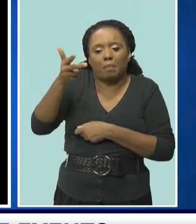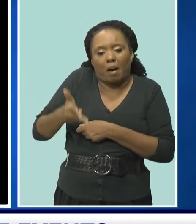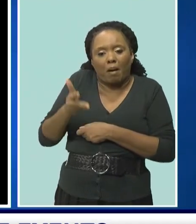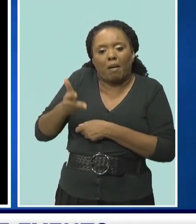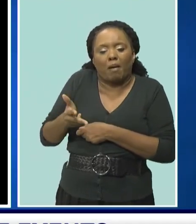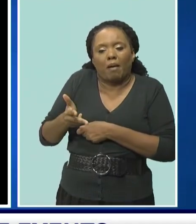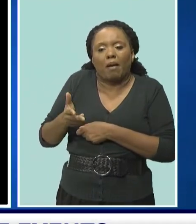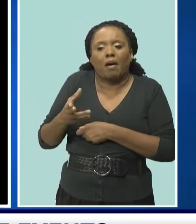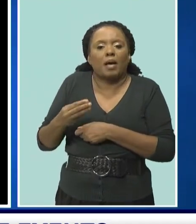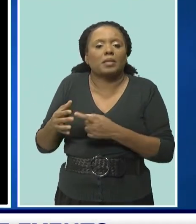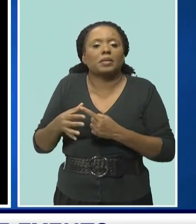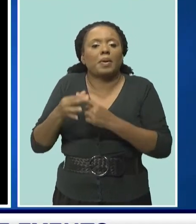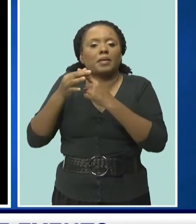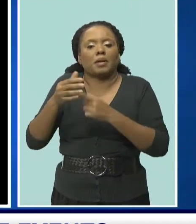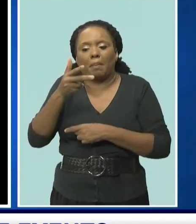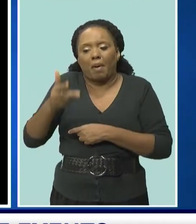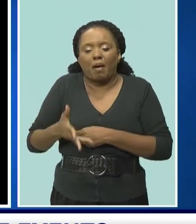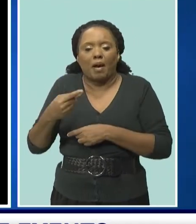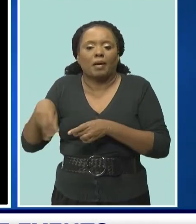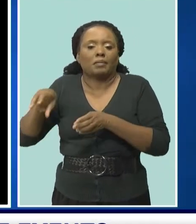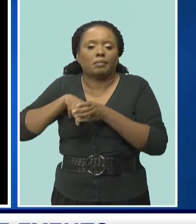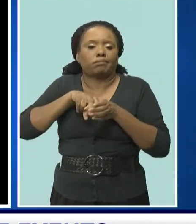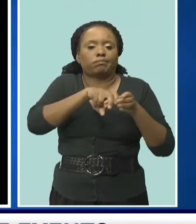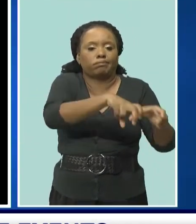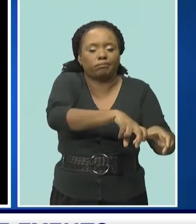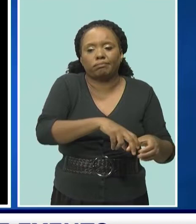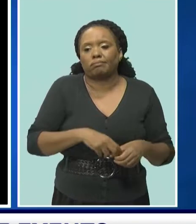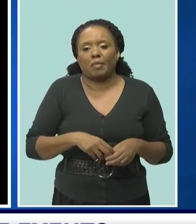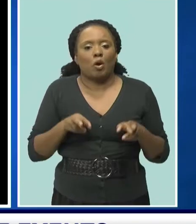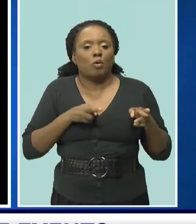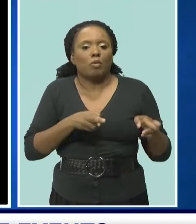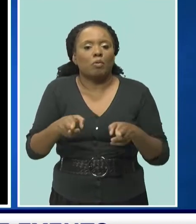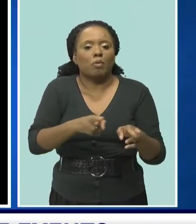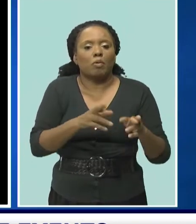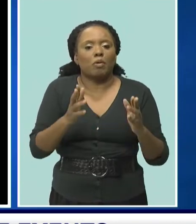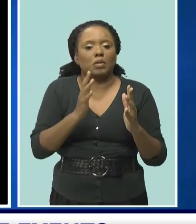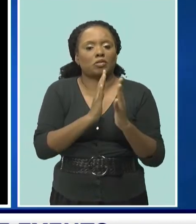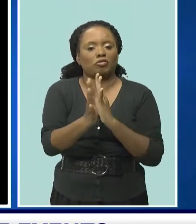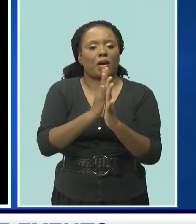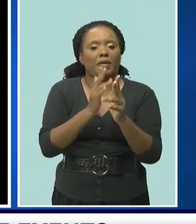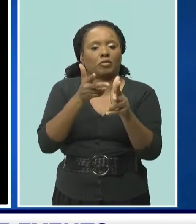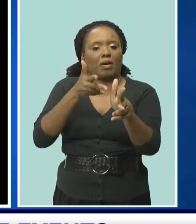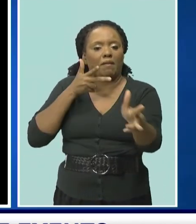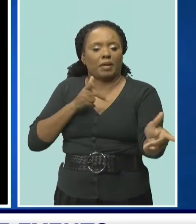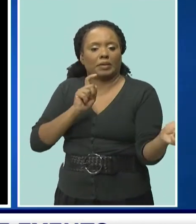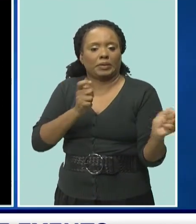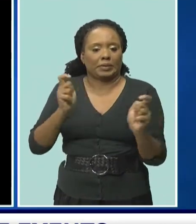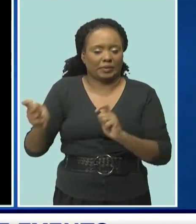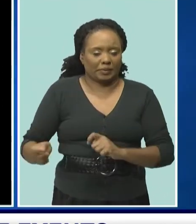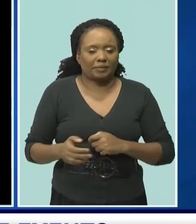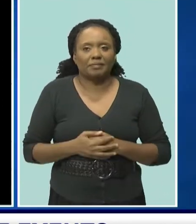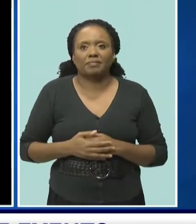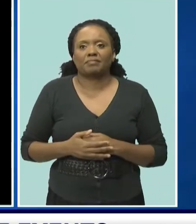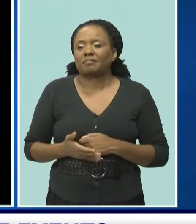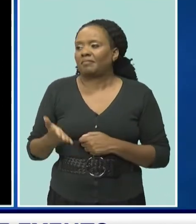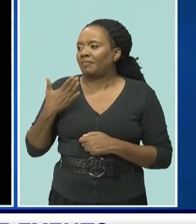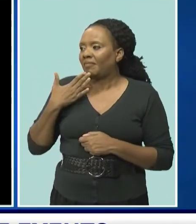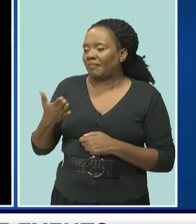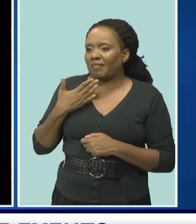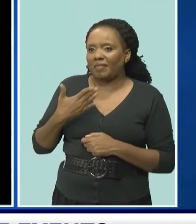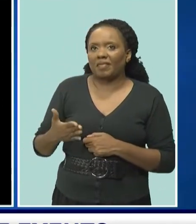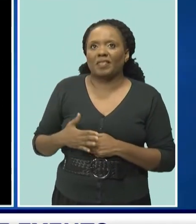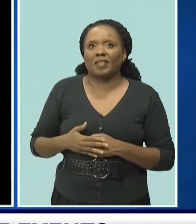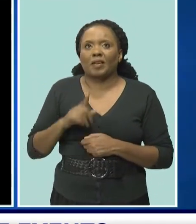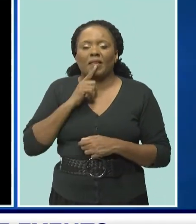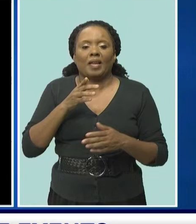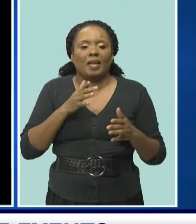services, special parking areas, road traffic changes, all of that in the coming days. Thank you so much for updating us, Carol, and